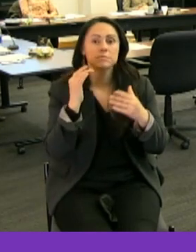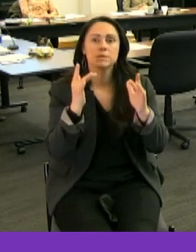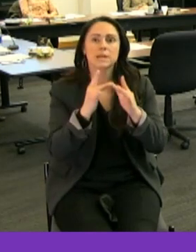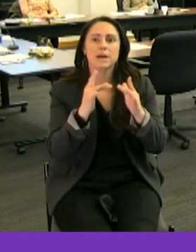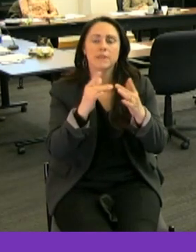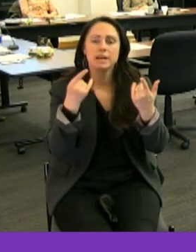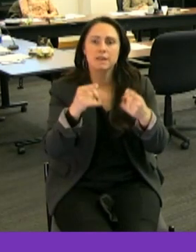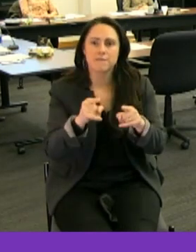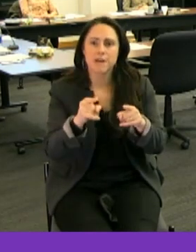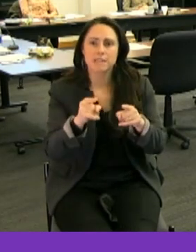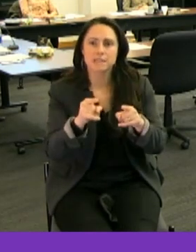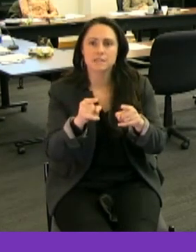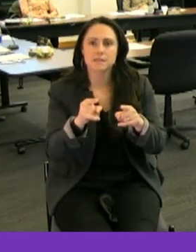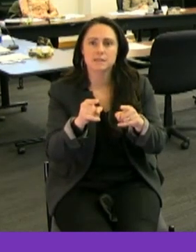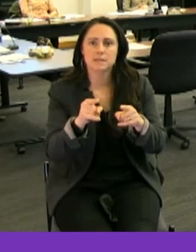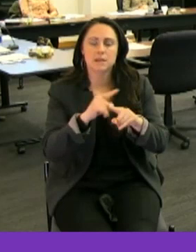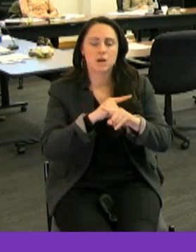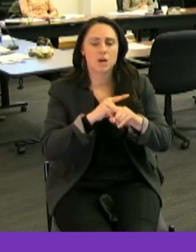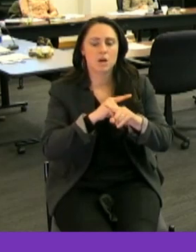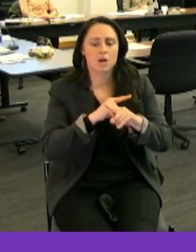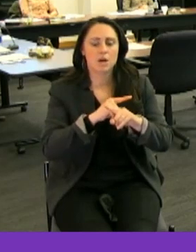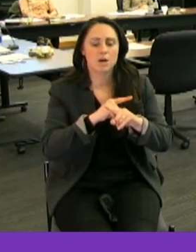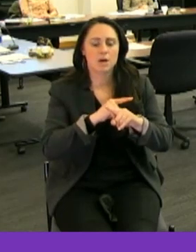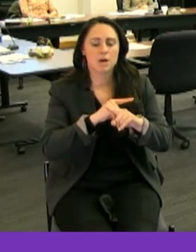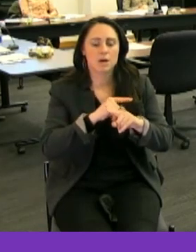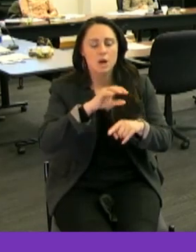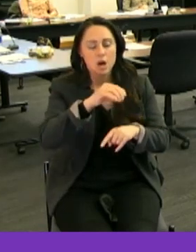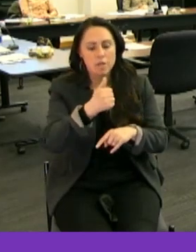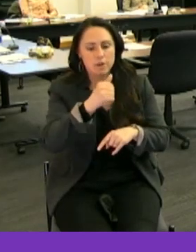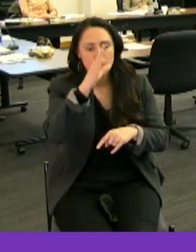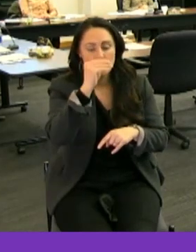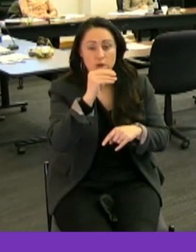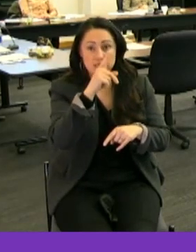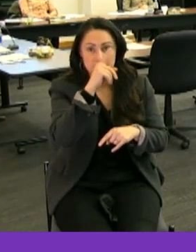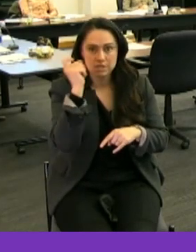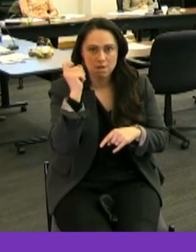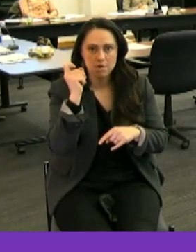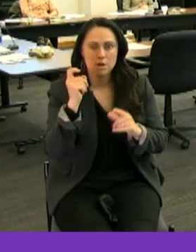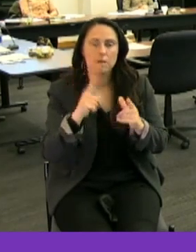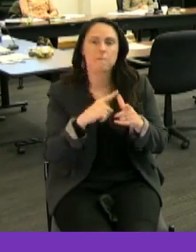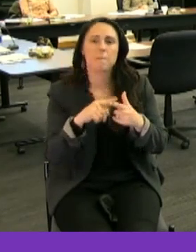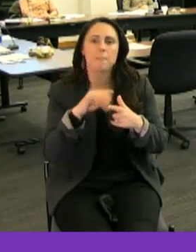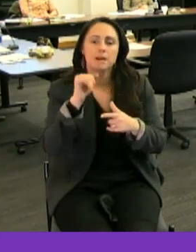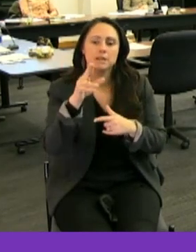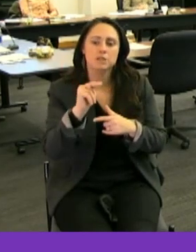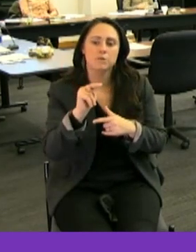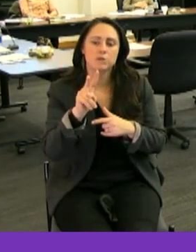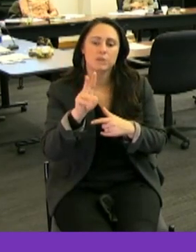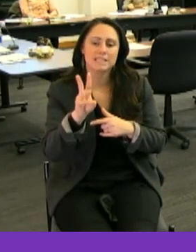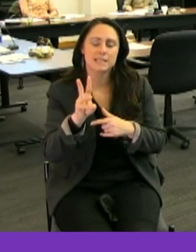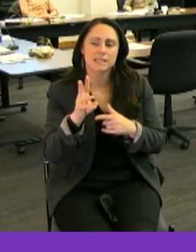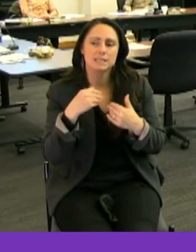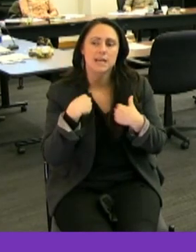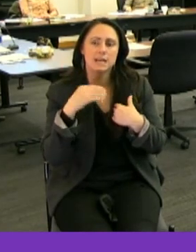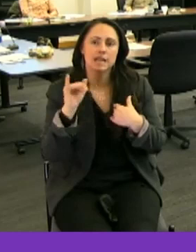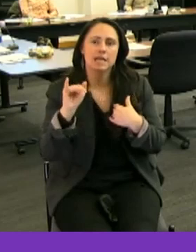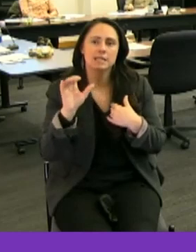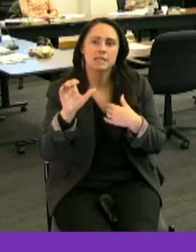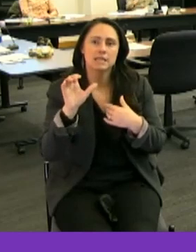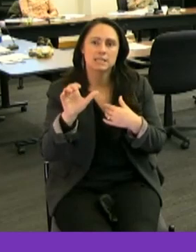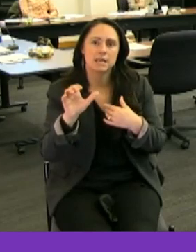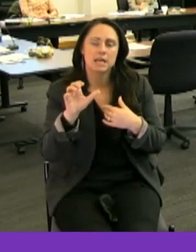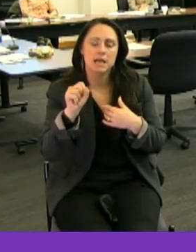online event, the Other Boys of Summer. And then on January 26th, they had an